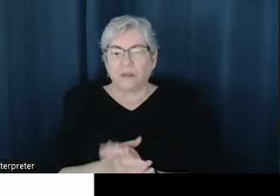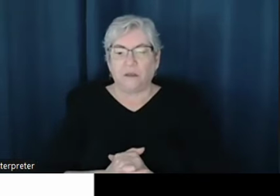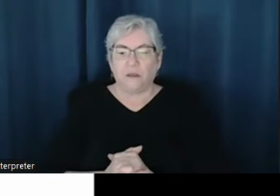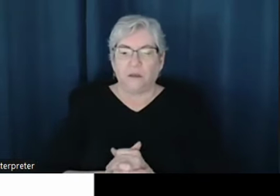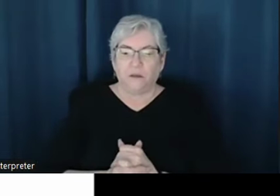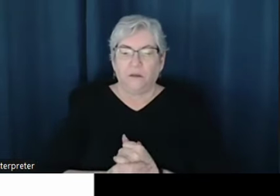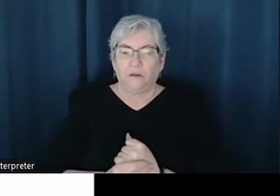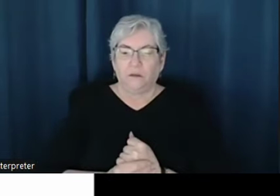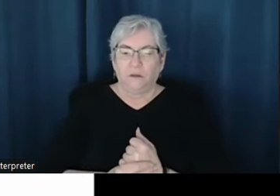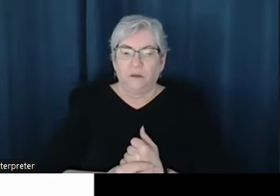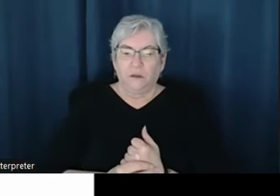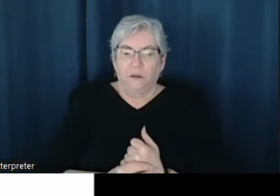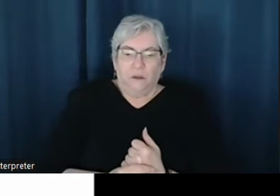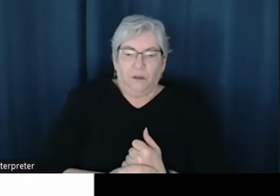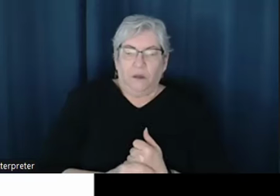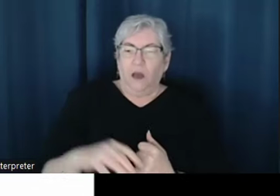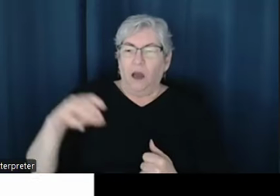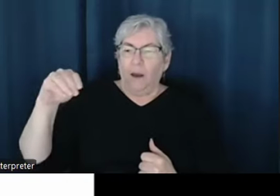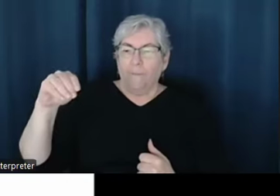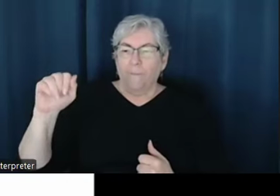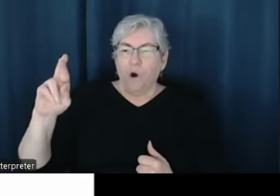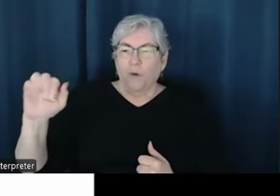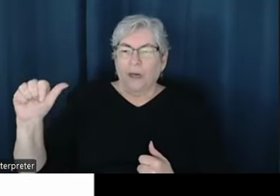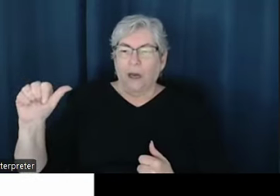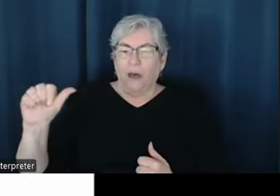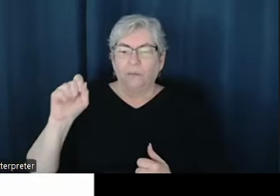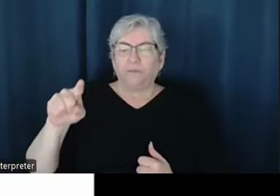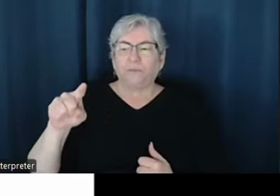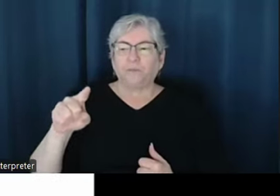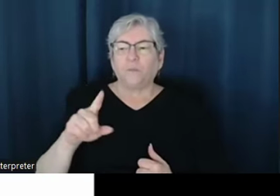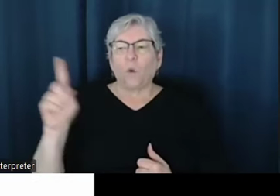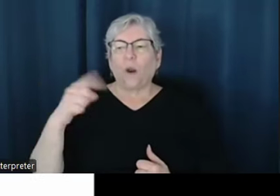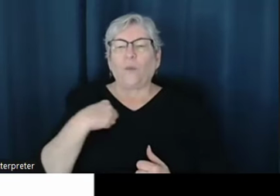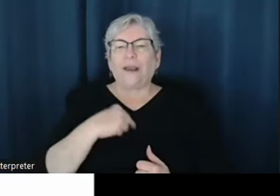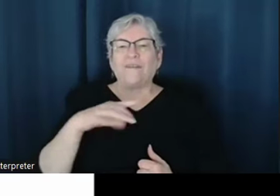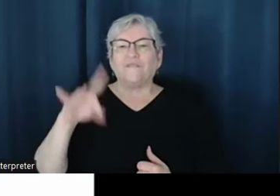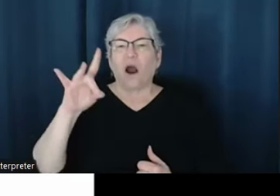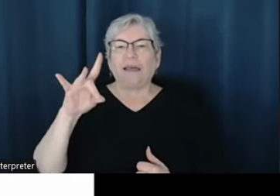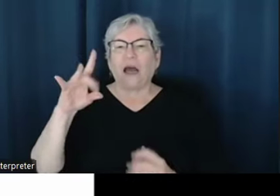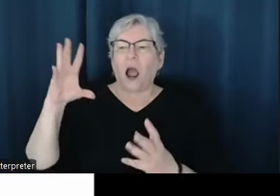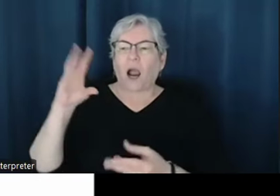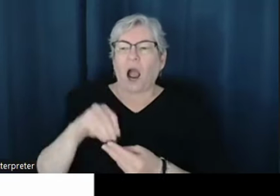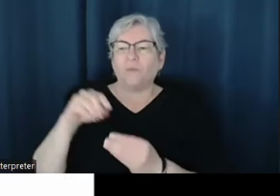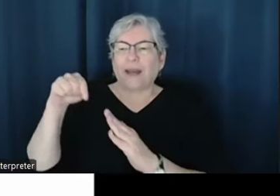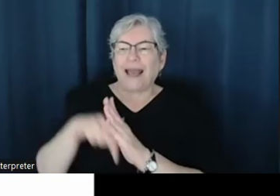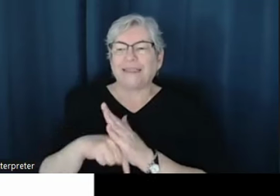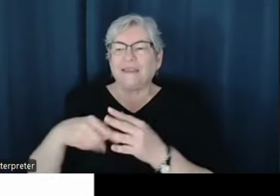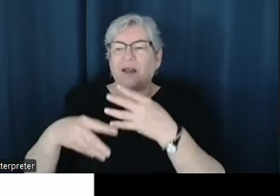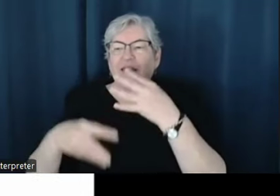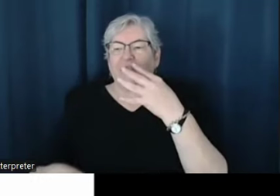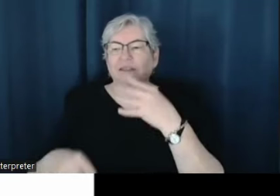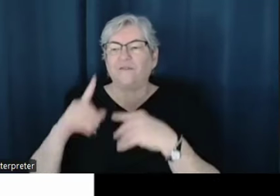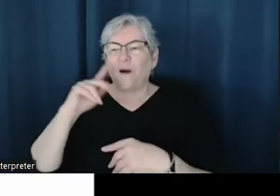Okay, there's another question from Maria, and it is, where can we find a comprehensive list of